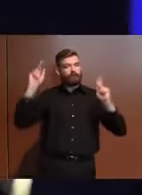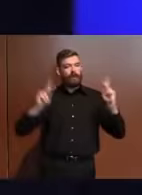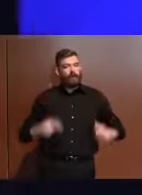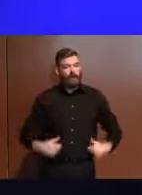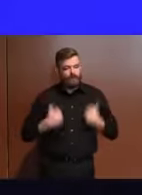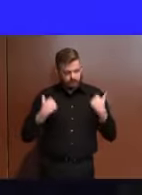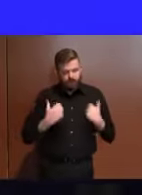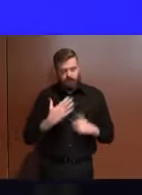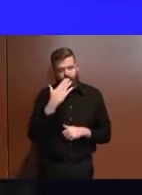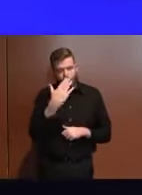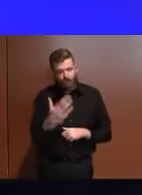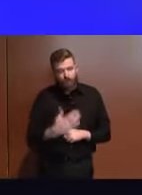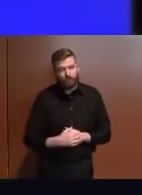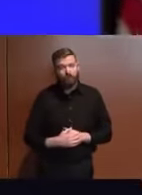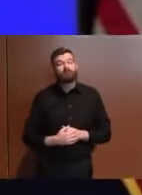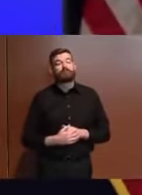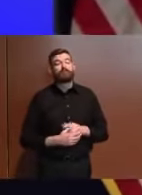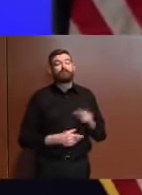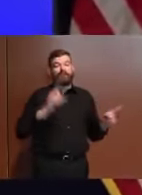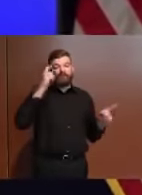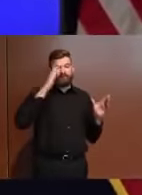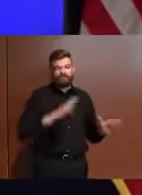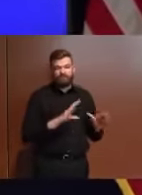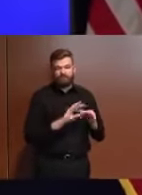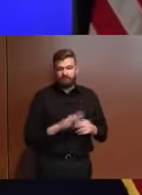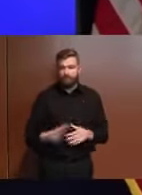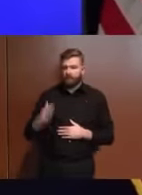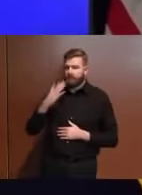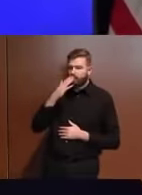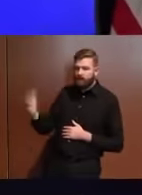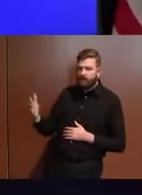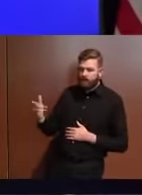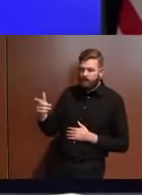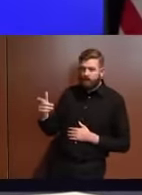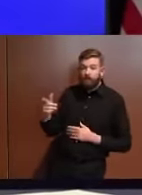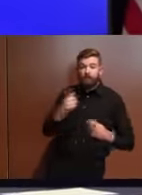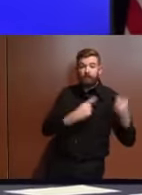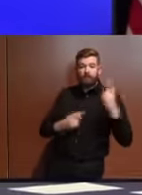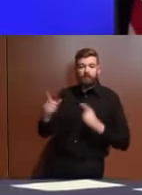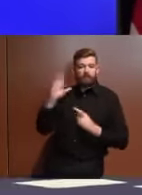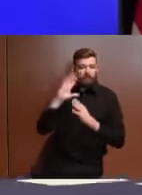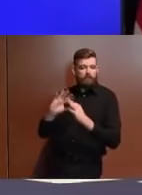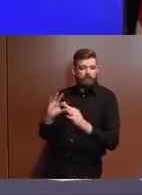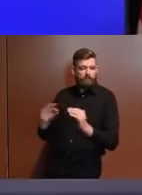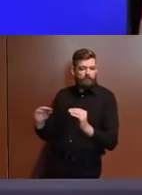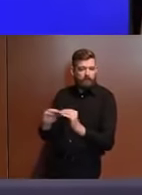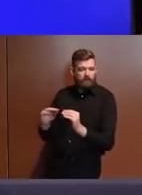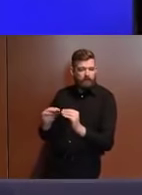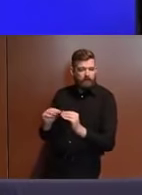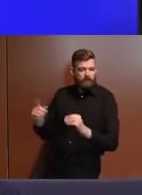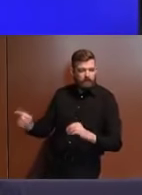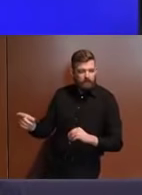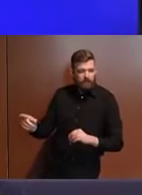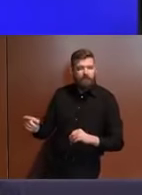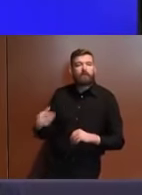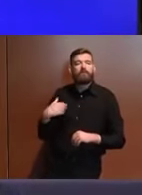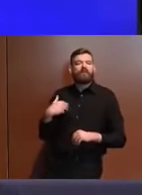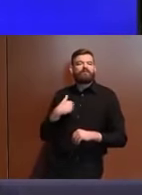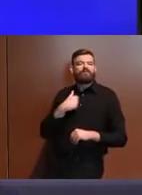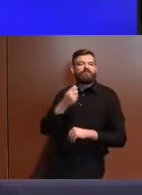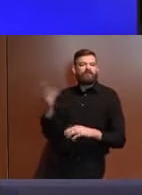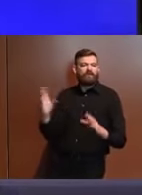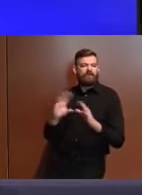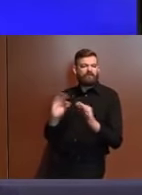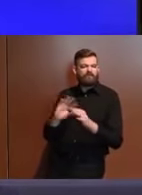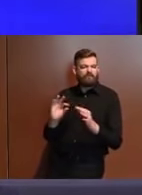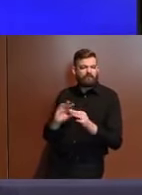I'm sure we're going to hear a lot more from you during questions. May I make a couple of observations and tell me where I've